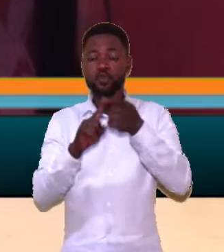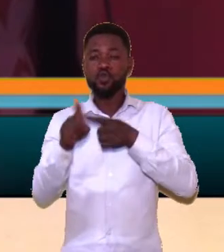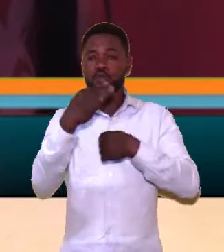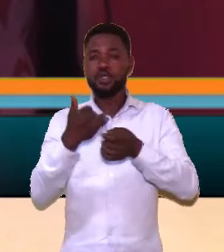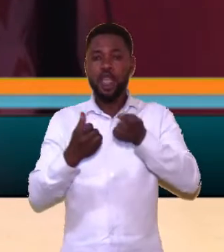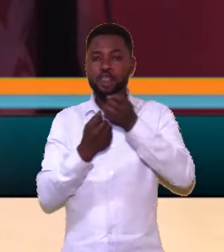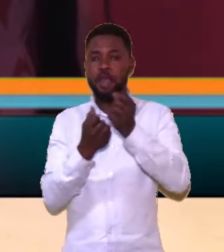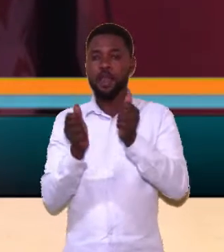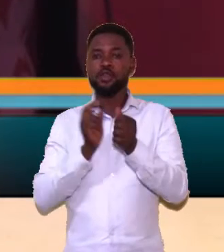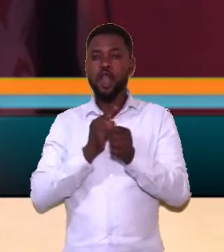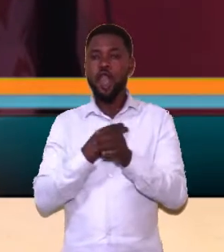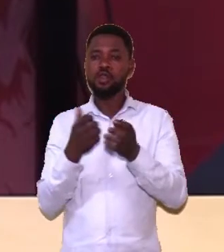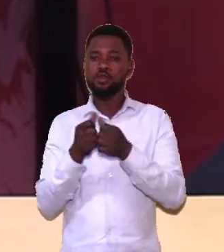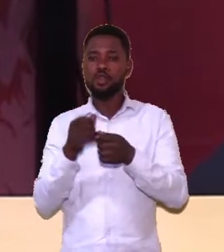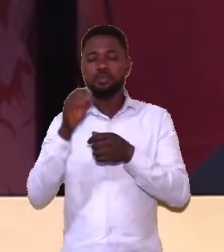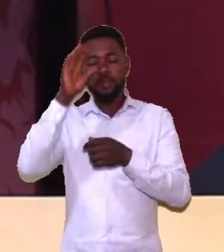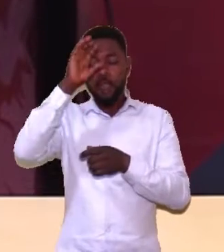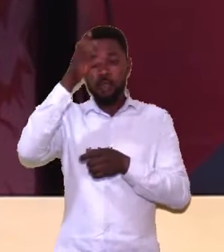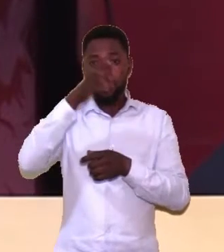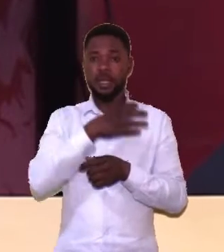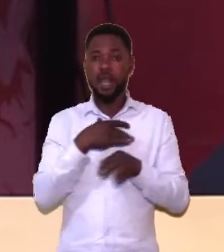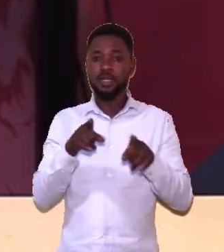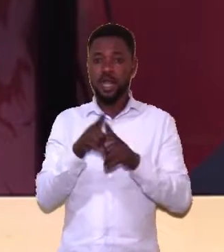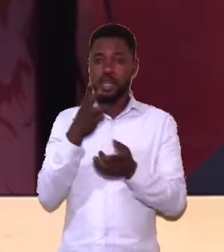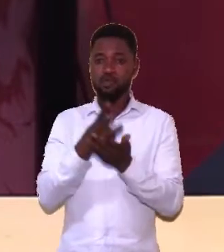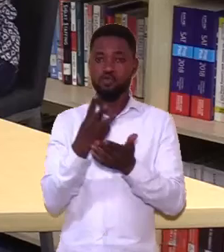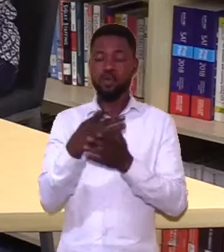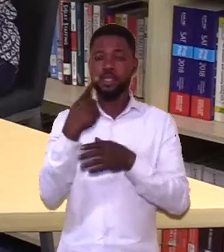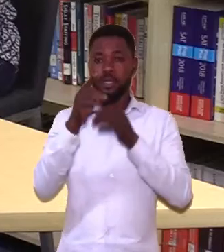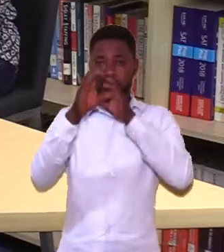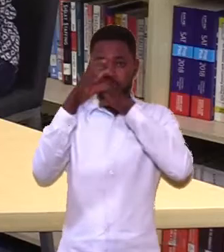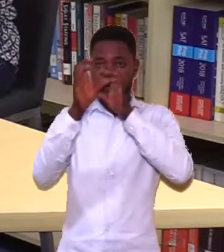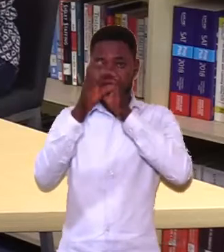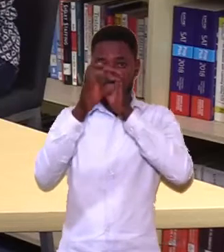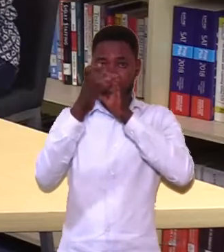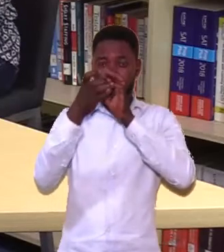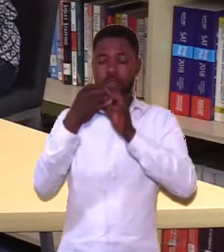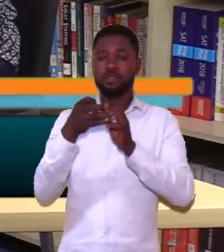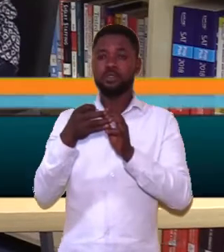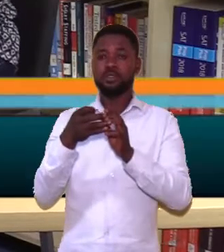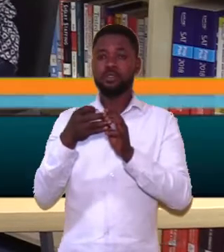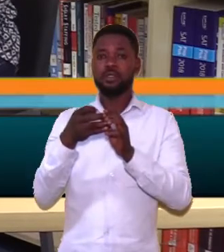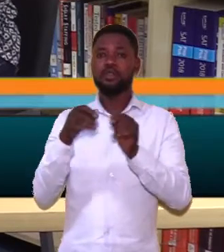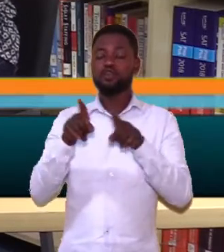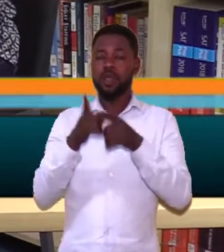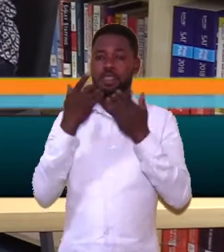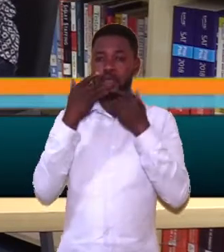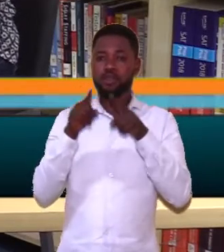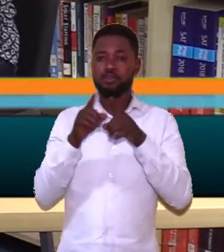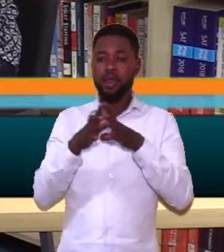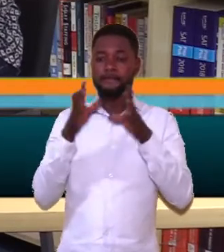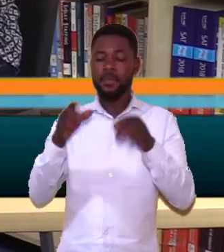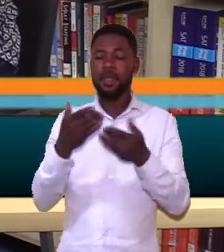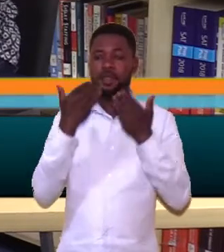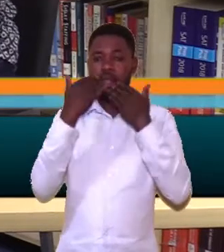support us with content, the STEM Cafe content, and as well the recordings and the allocations that we've been doing. Thank you so much